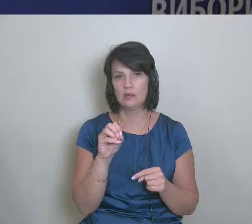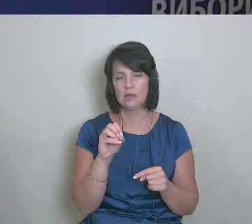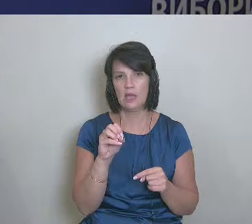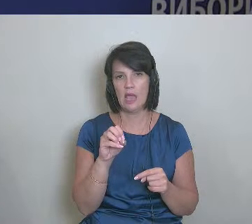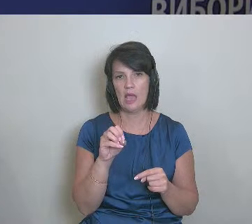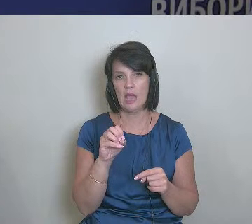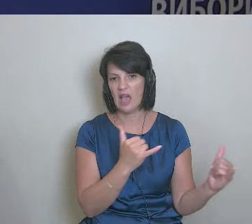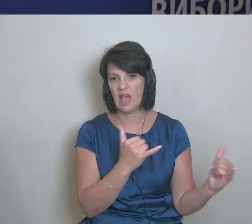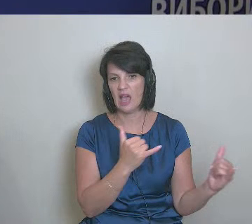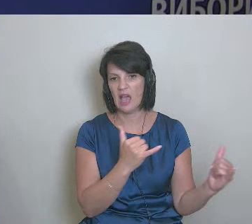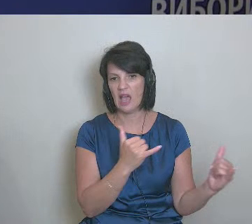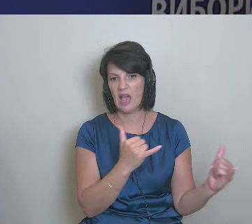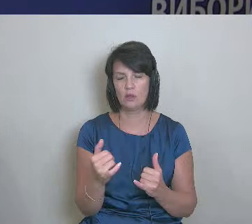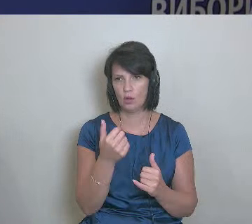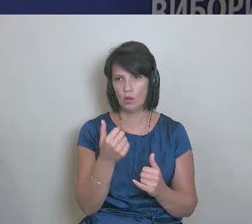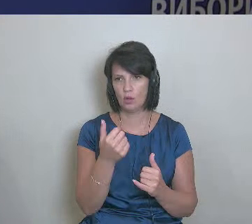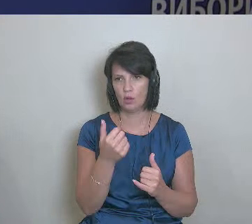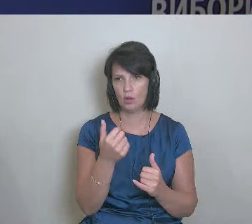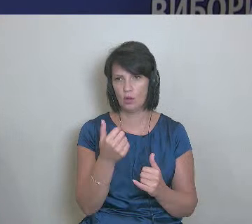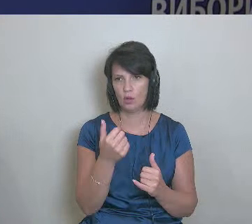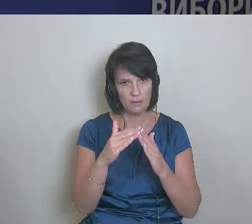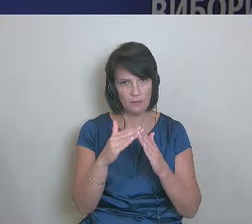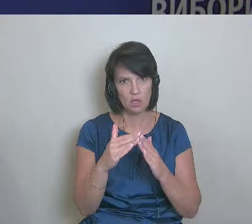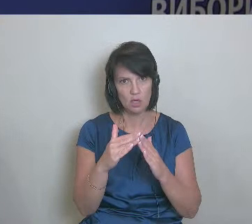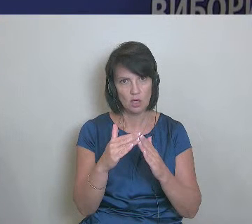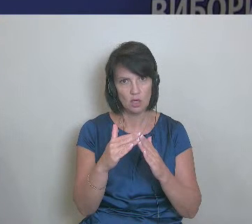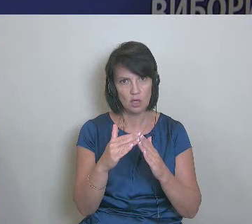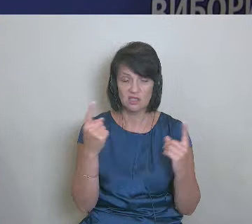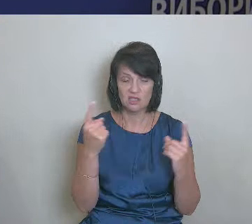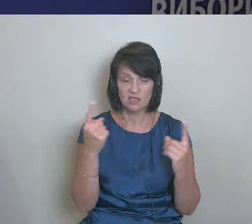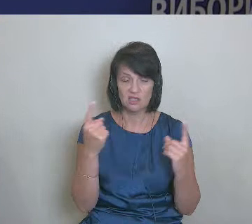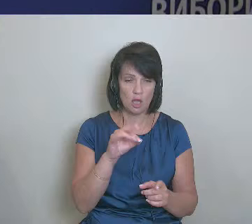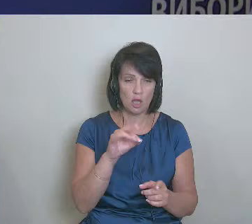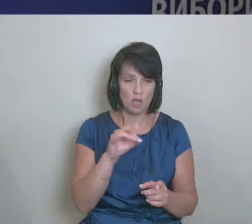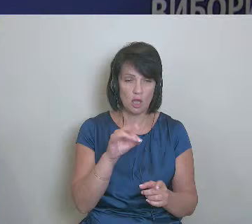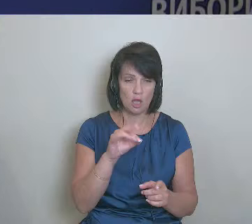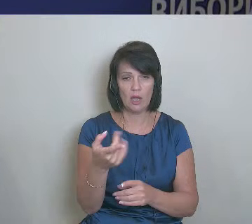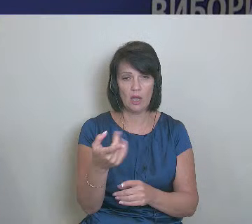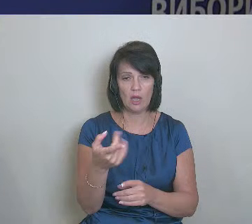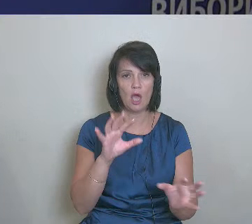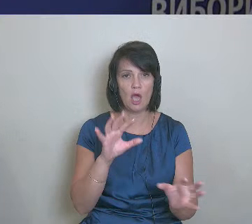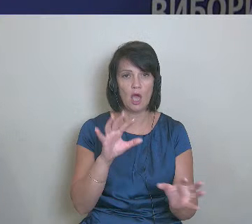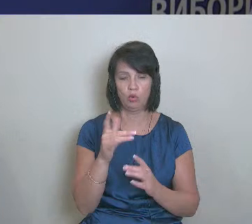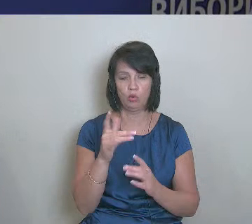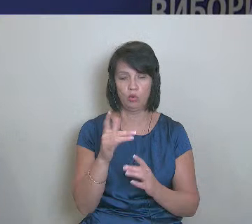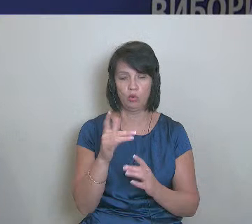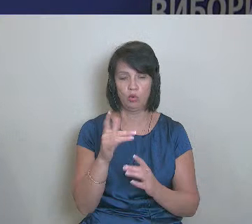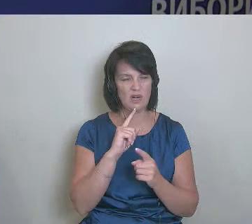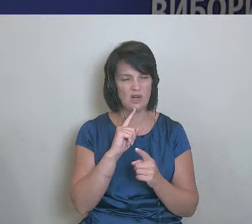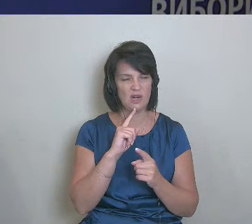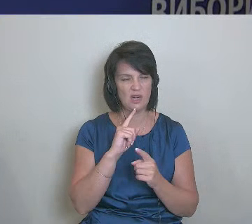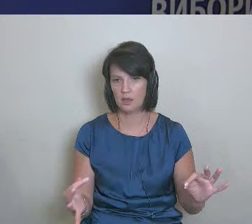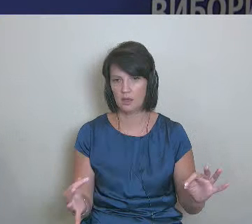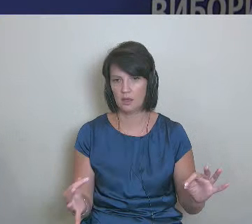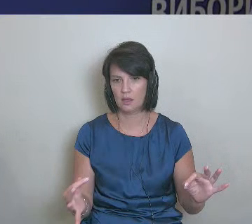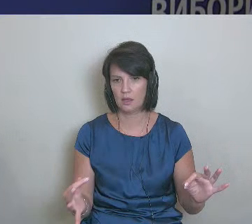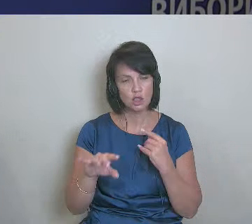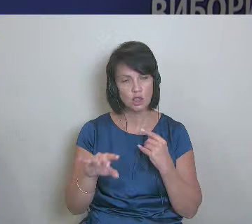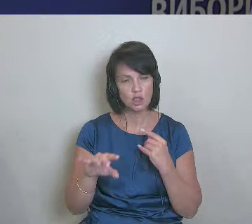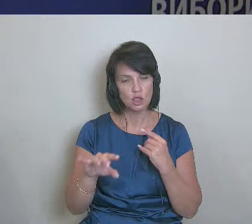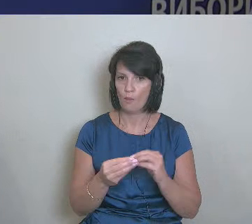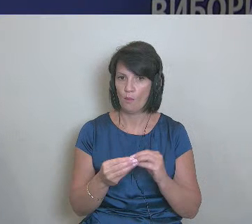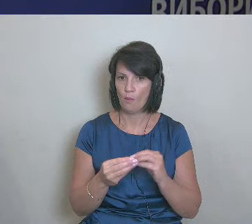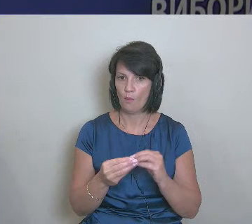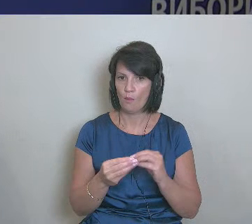visit the premises, but we are not providing the appropriate premises for that, it will be impossible for them to adhere by